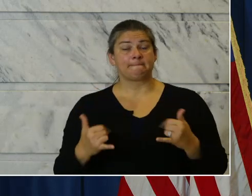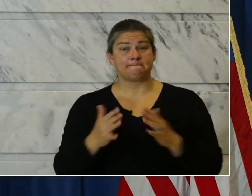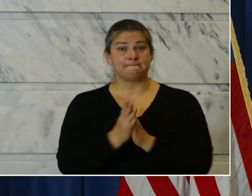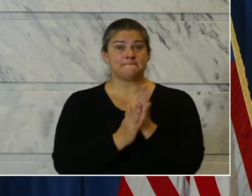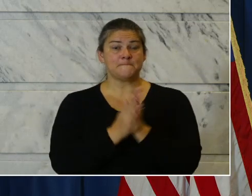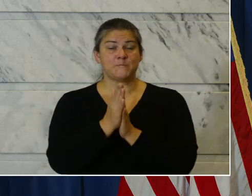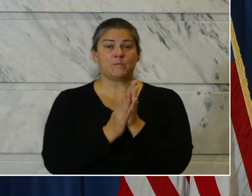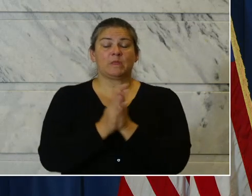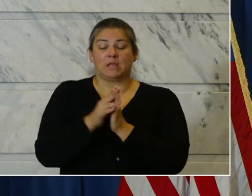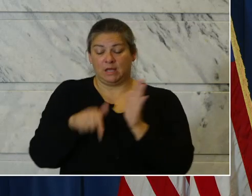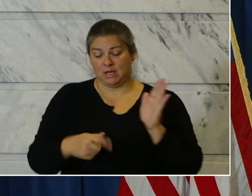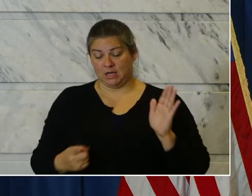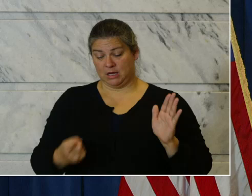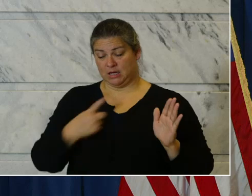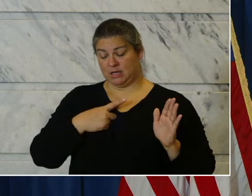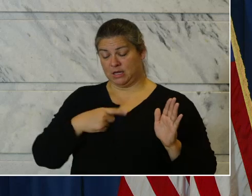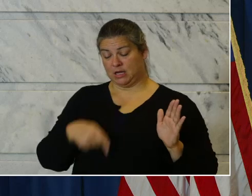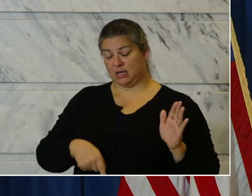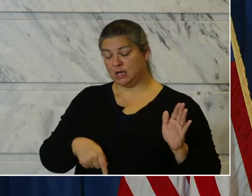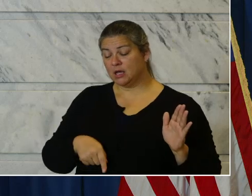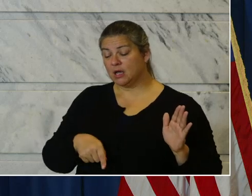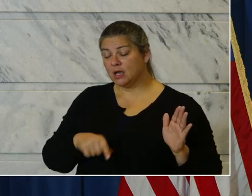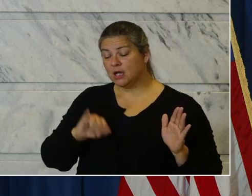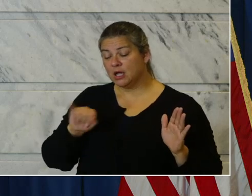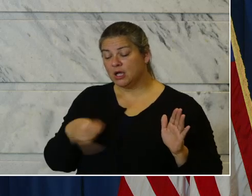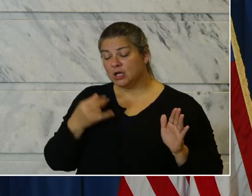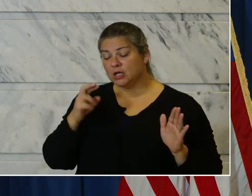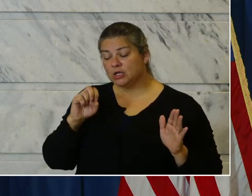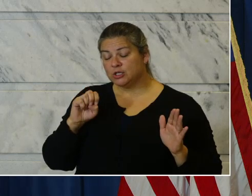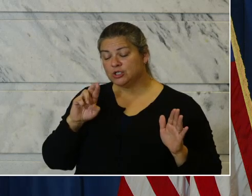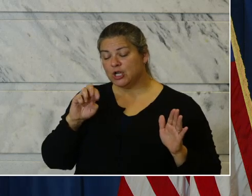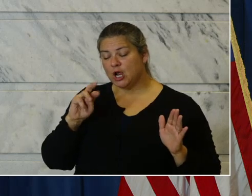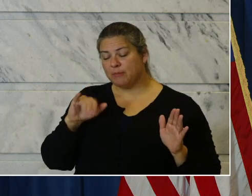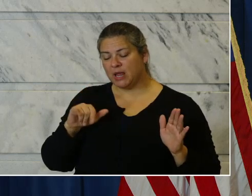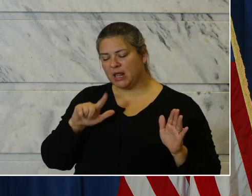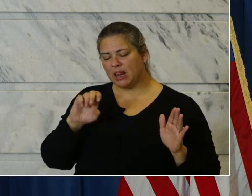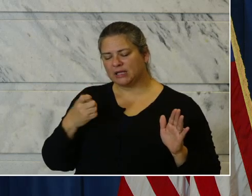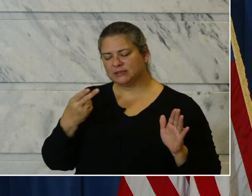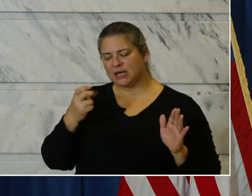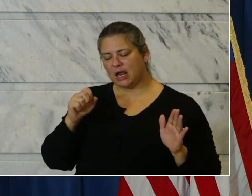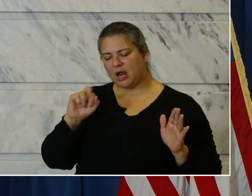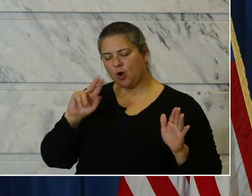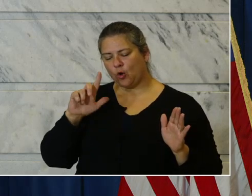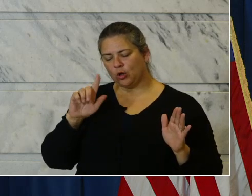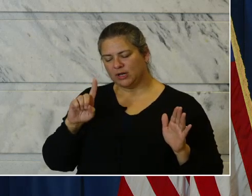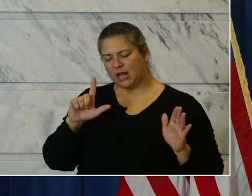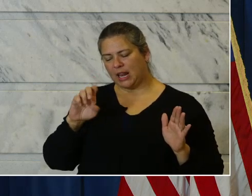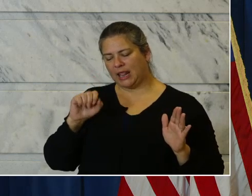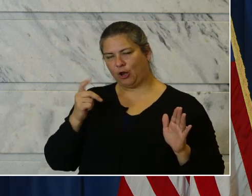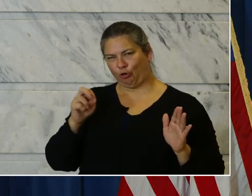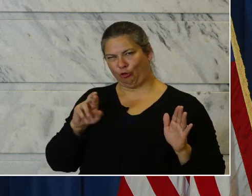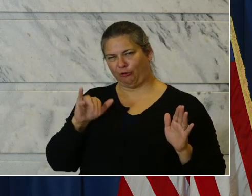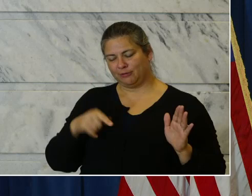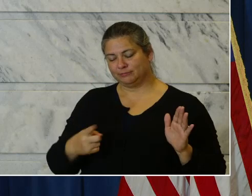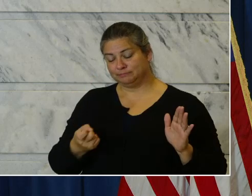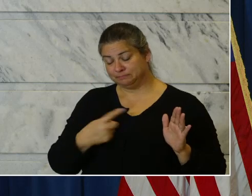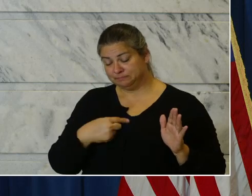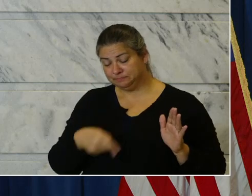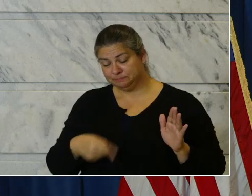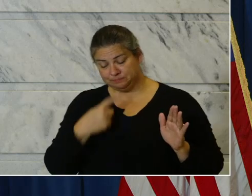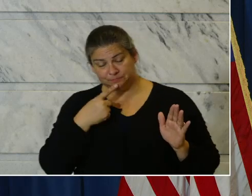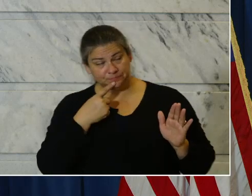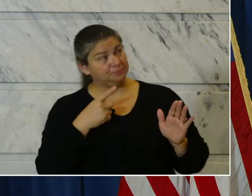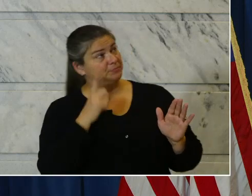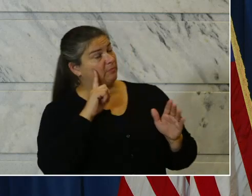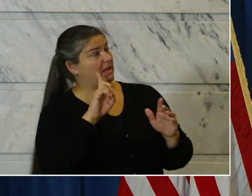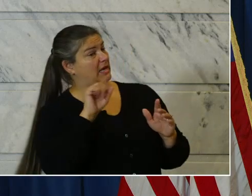Is from Jeremy Chisenhall, Lexington Herald Leader. I know the governor and state have acknowledged that data